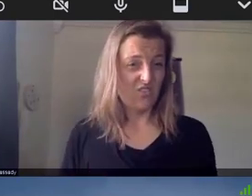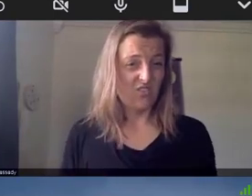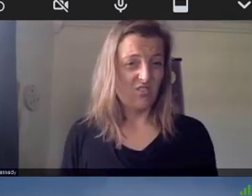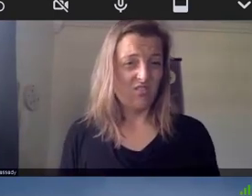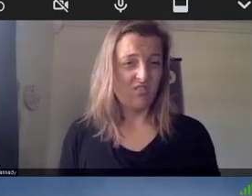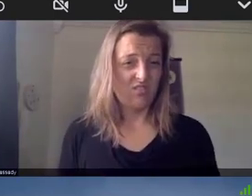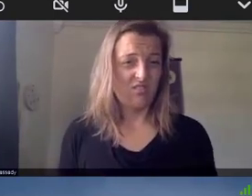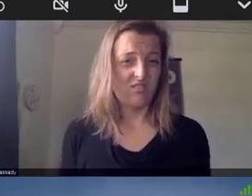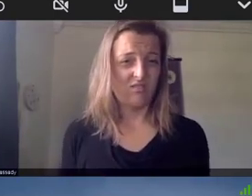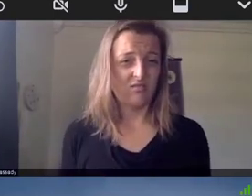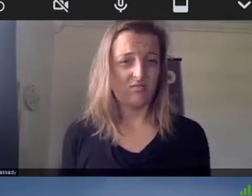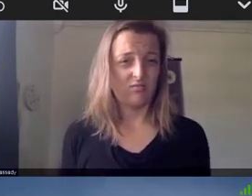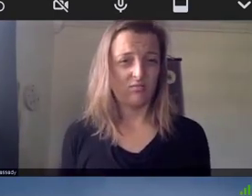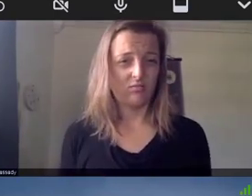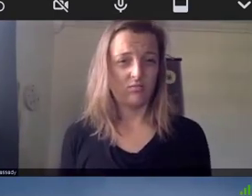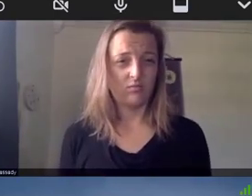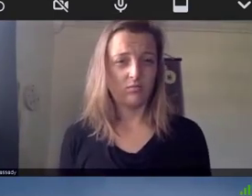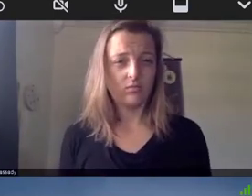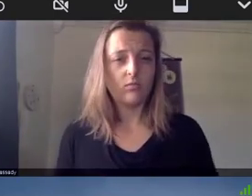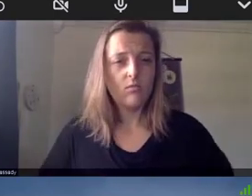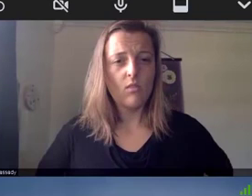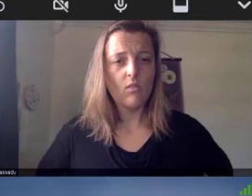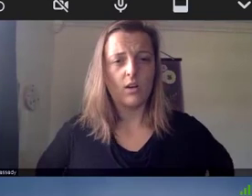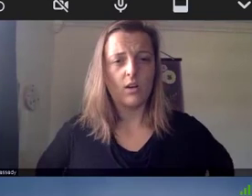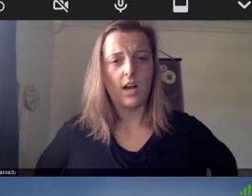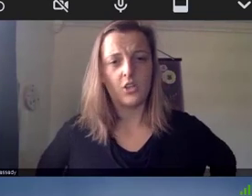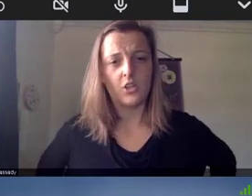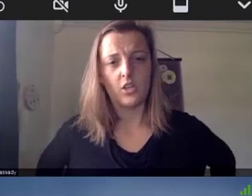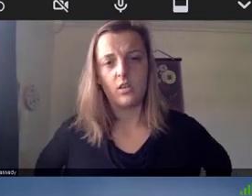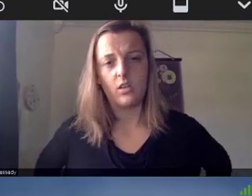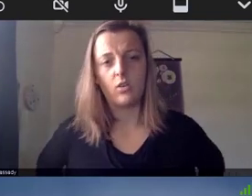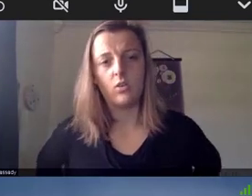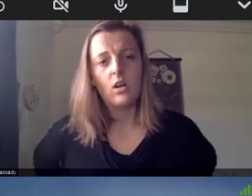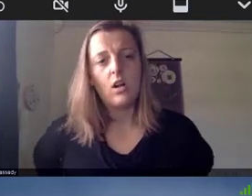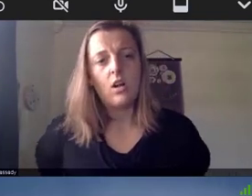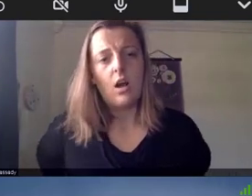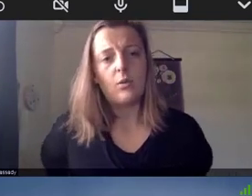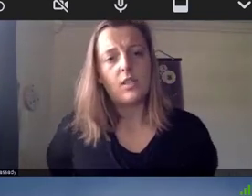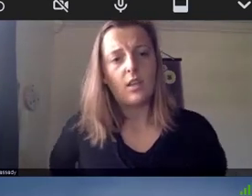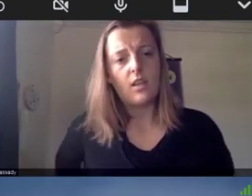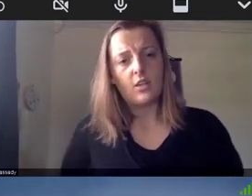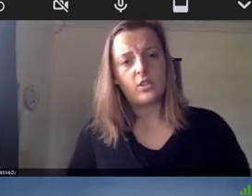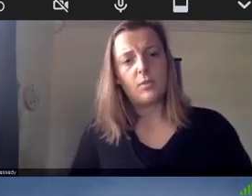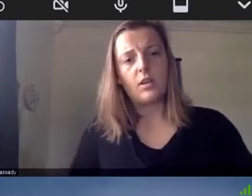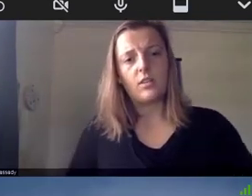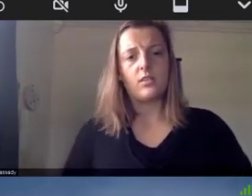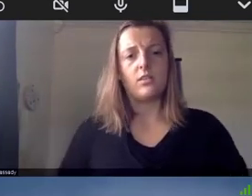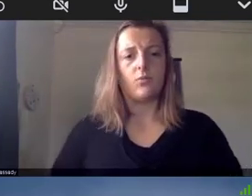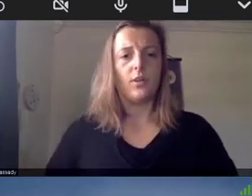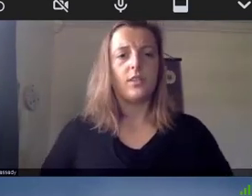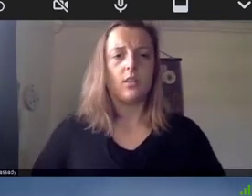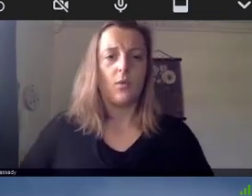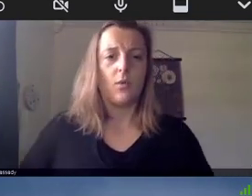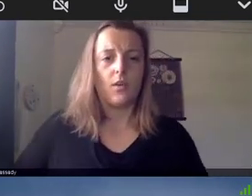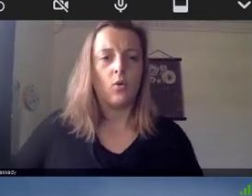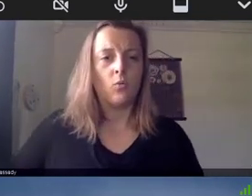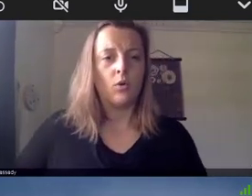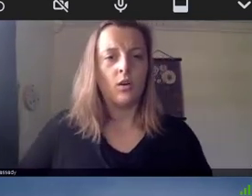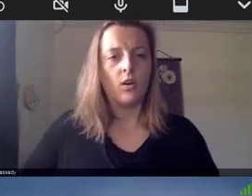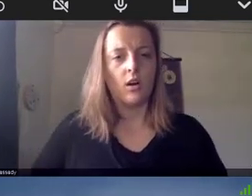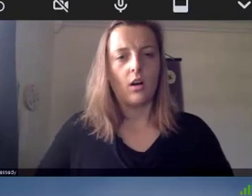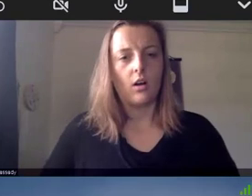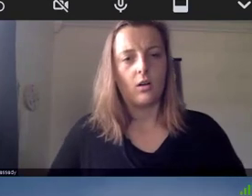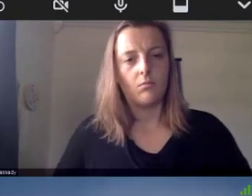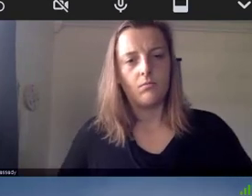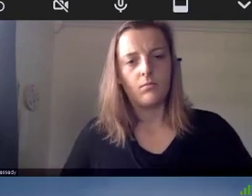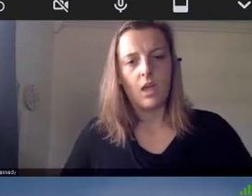Okay, gotcha. So I was thinking that just because recently with the